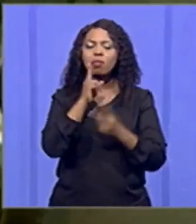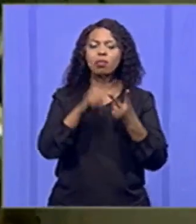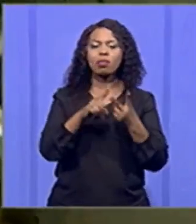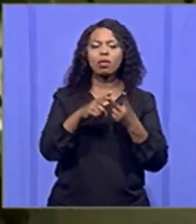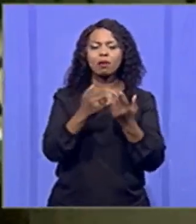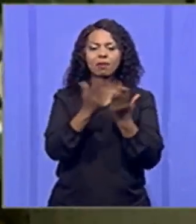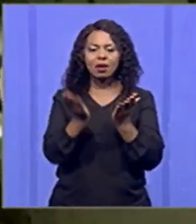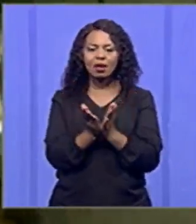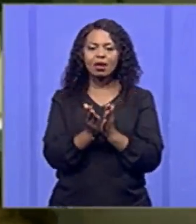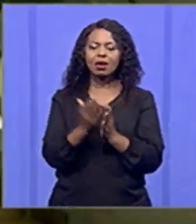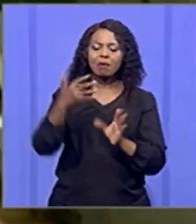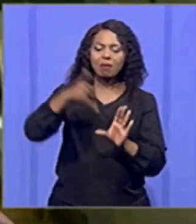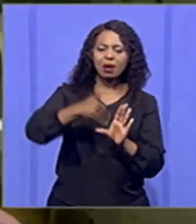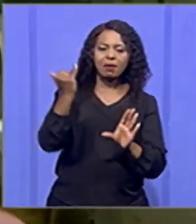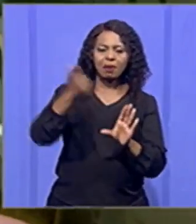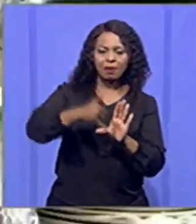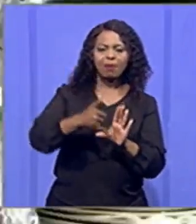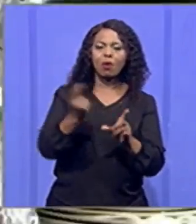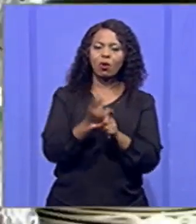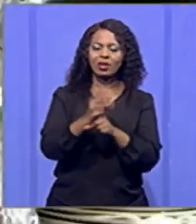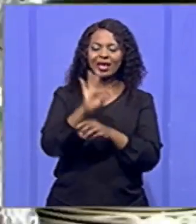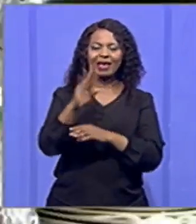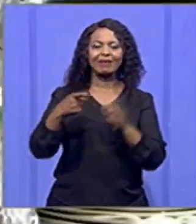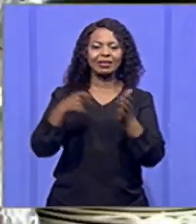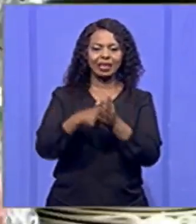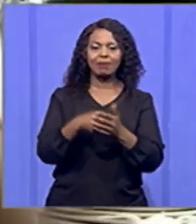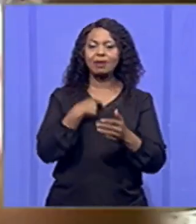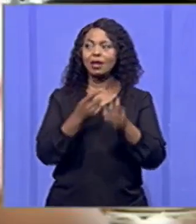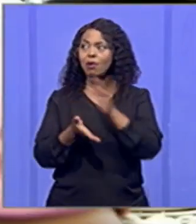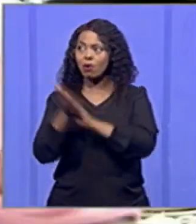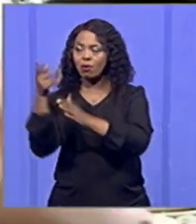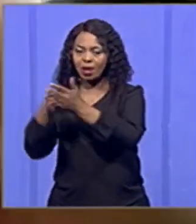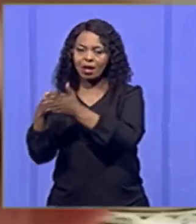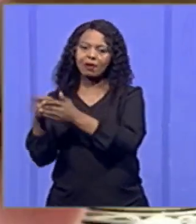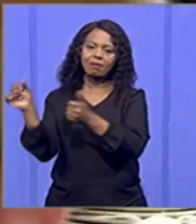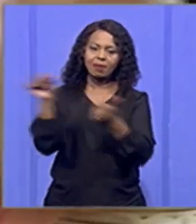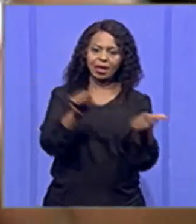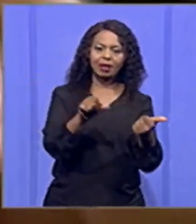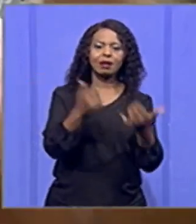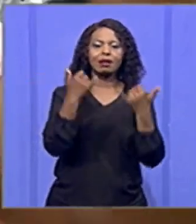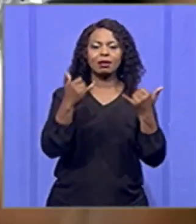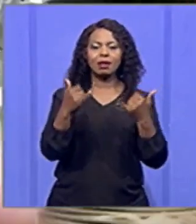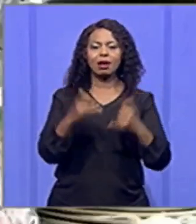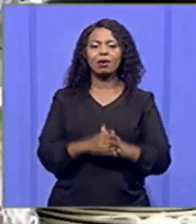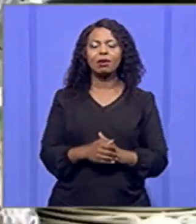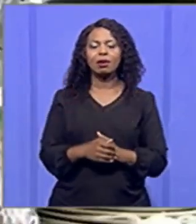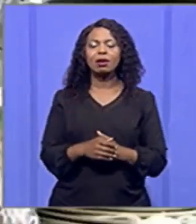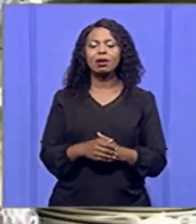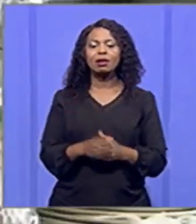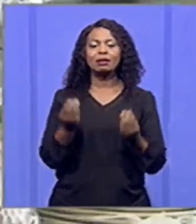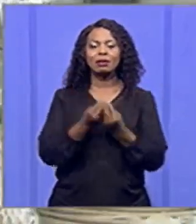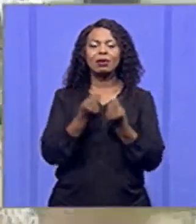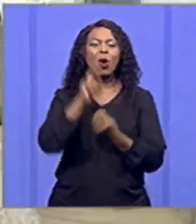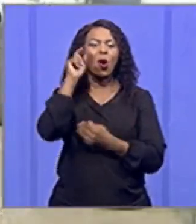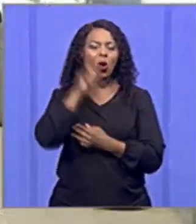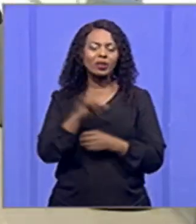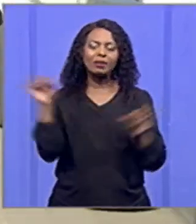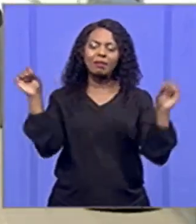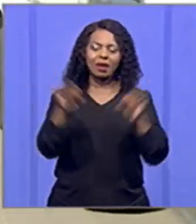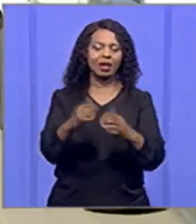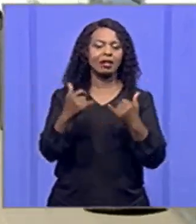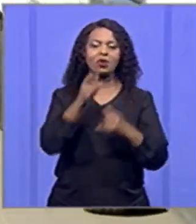di empty ka moso gape ke akatse ba go le ba rata re boela go morago re busetse dio tsa mogologolo.